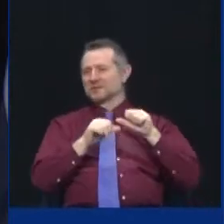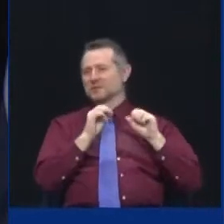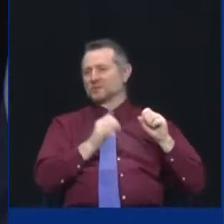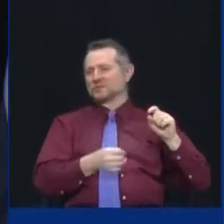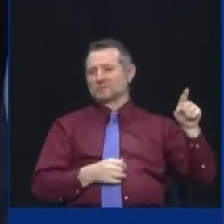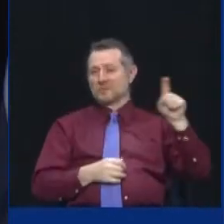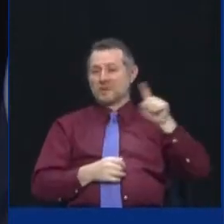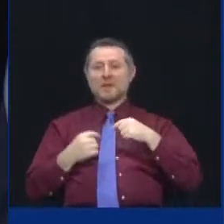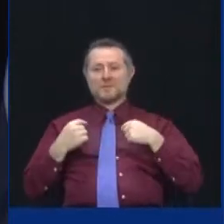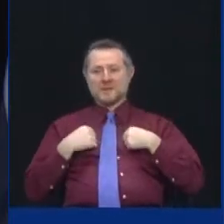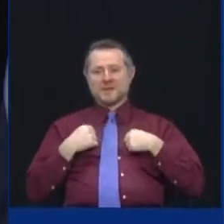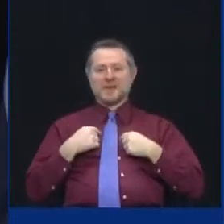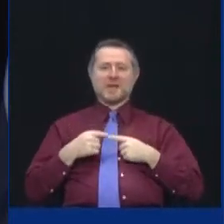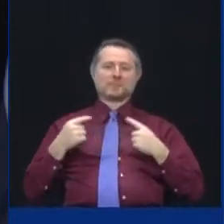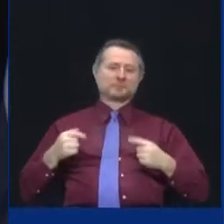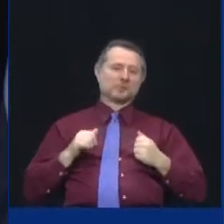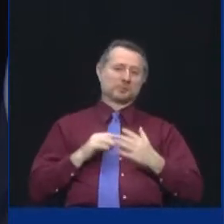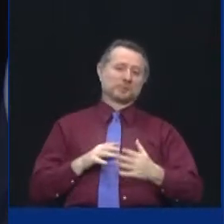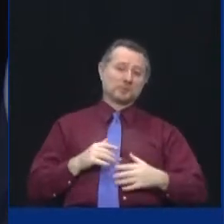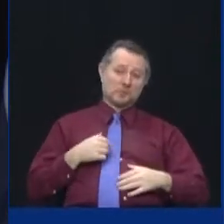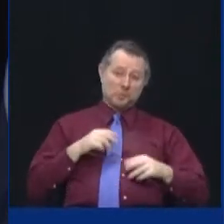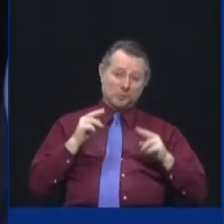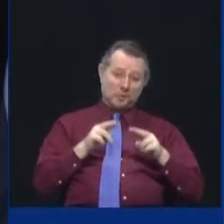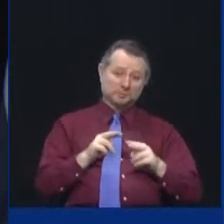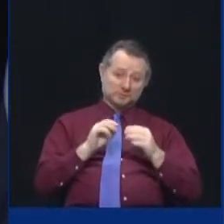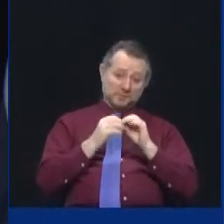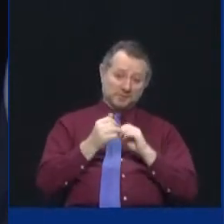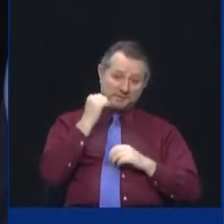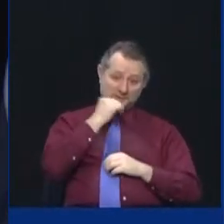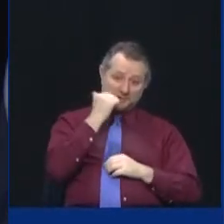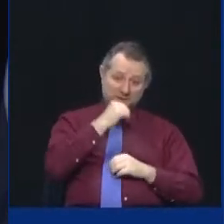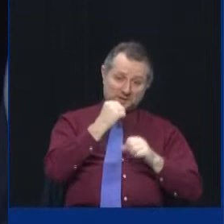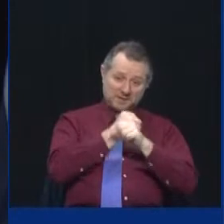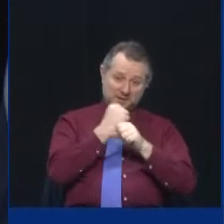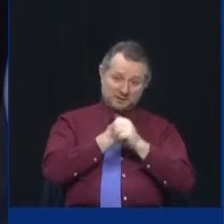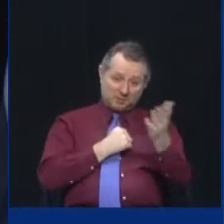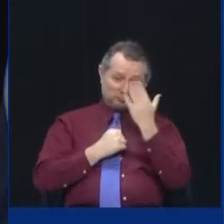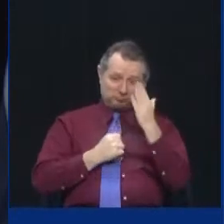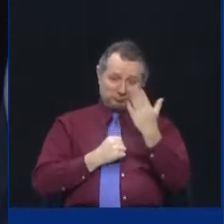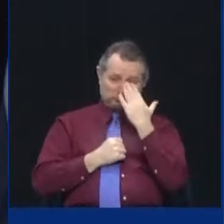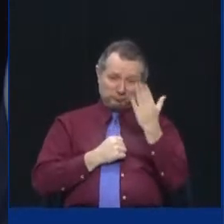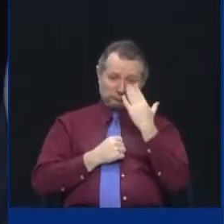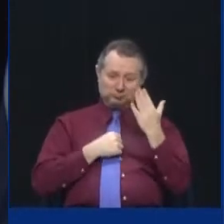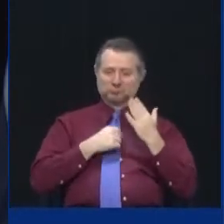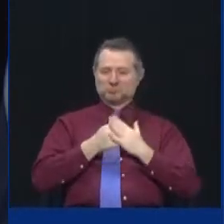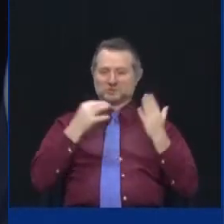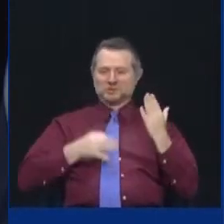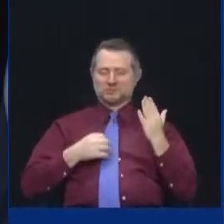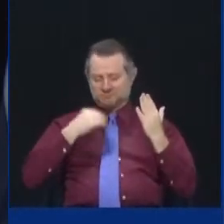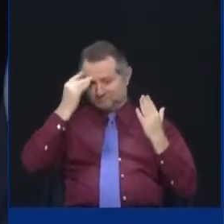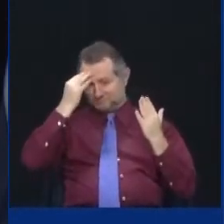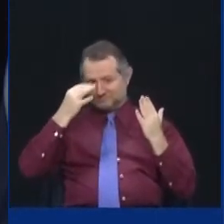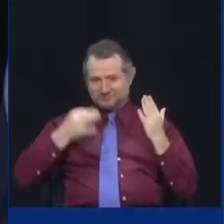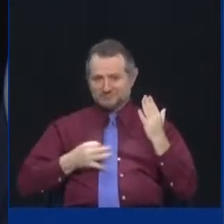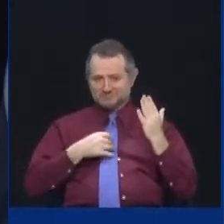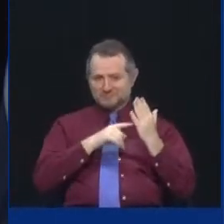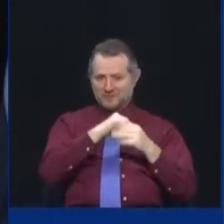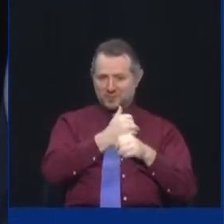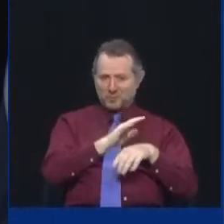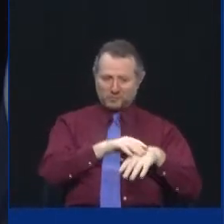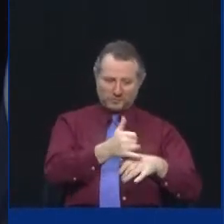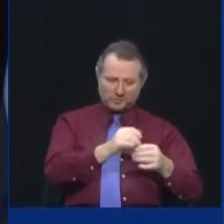I do it the other way. I say, you look at the numbers every day. We'll decide what to do today on today's